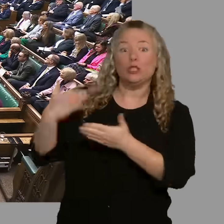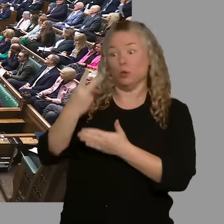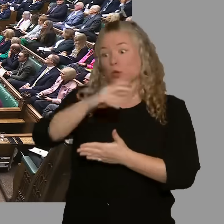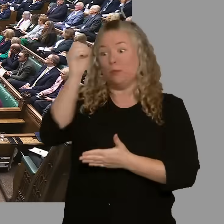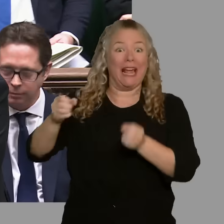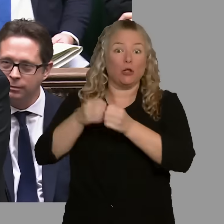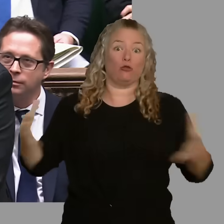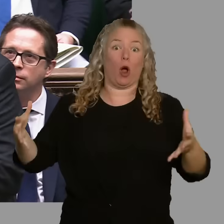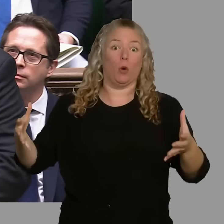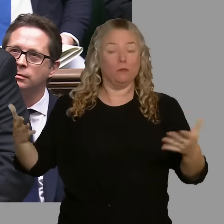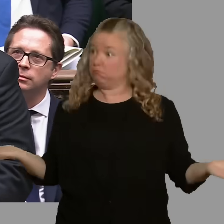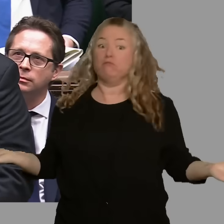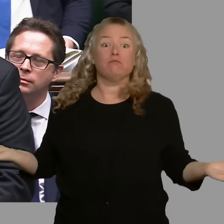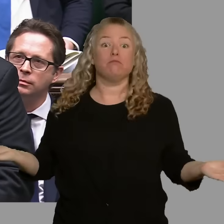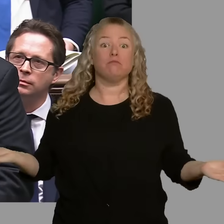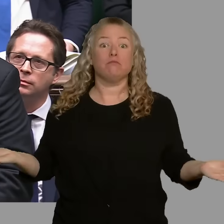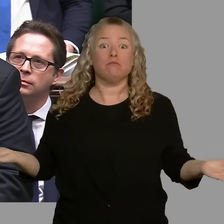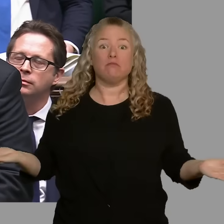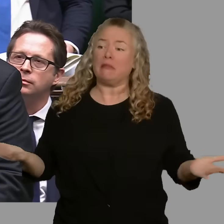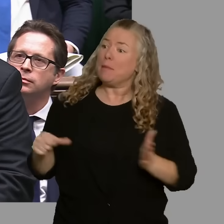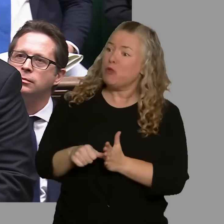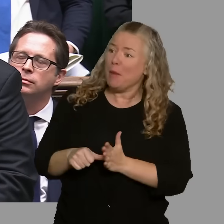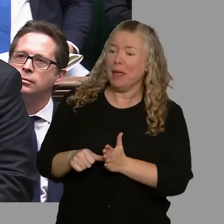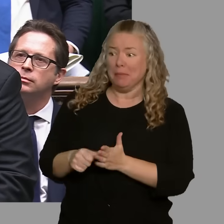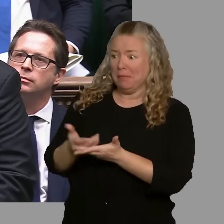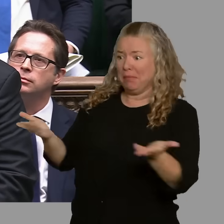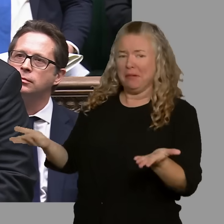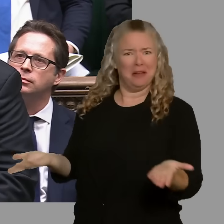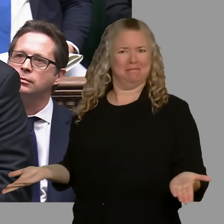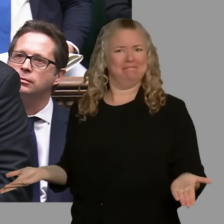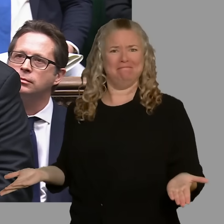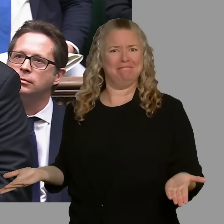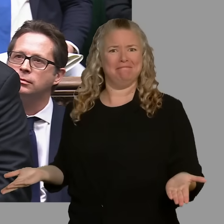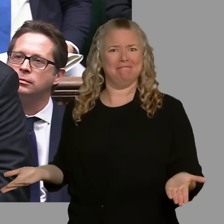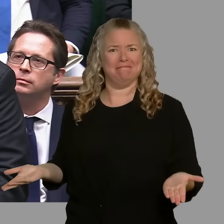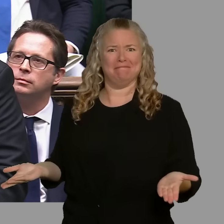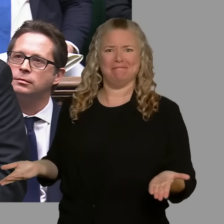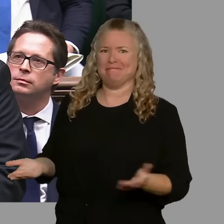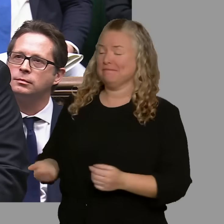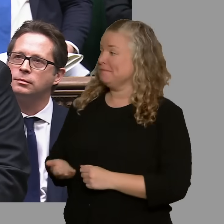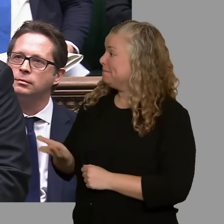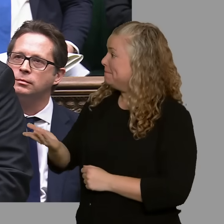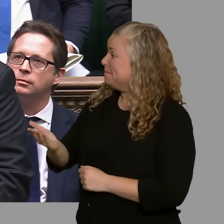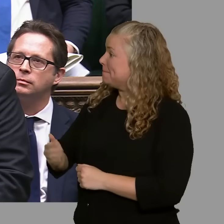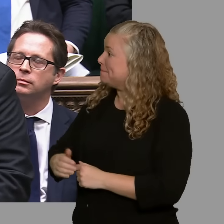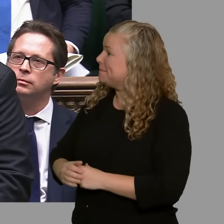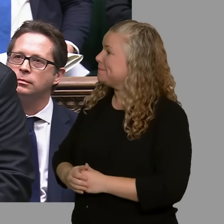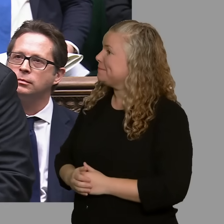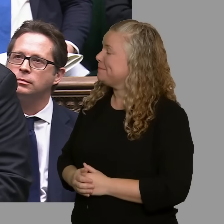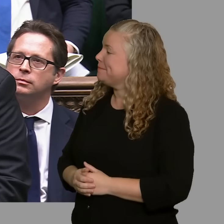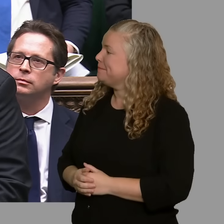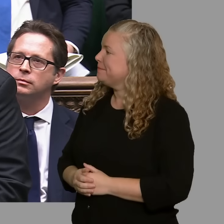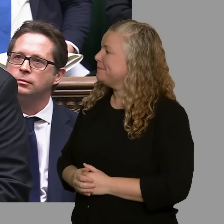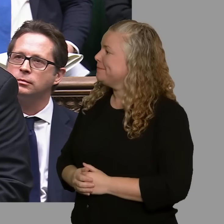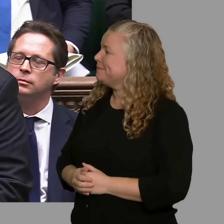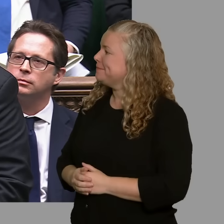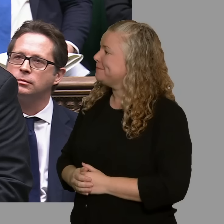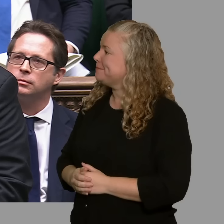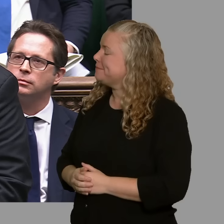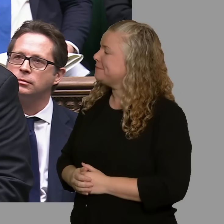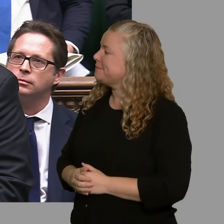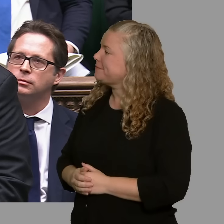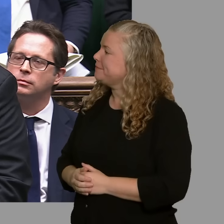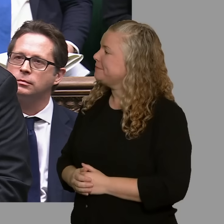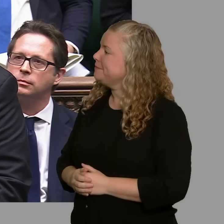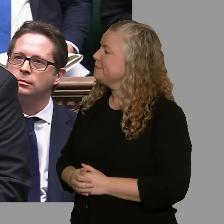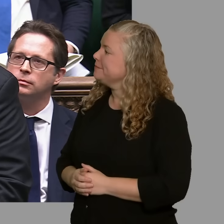Thank you, Mr. Speaker. On the 26th of November last year, the Health Secretary assured this House that the Tobacco and Vapes